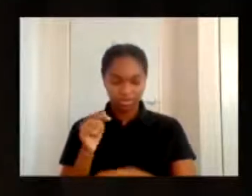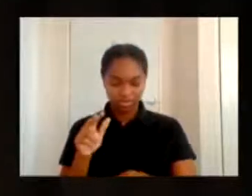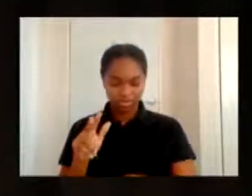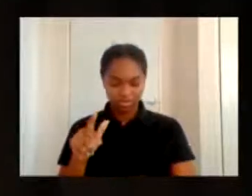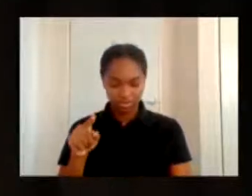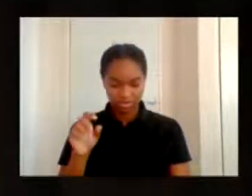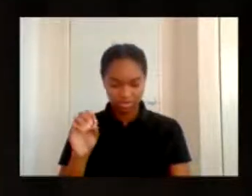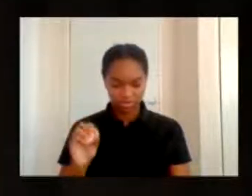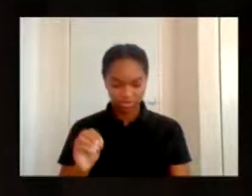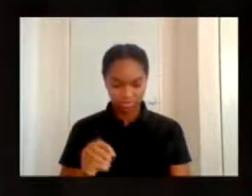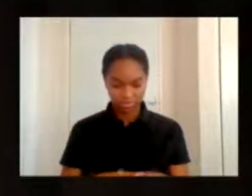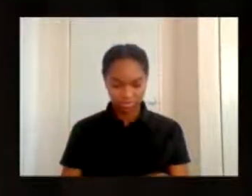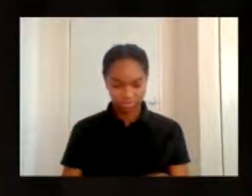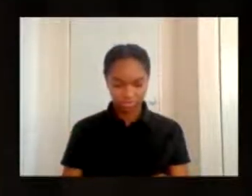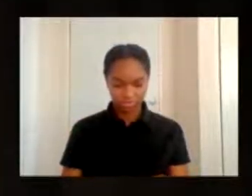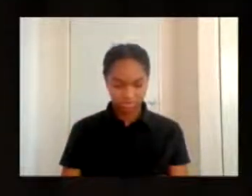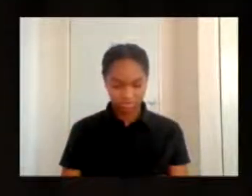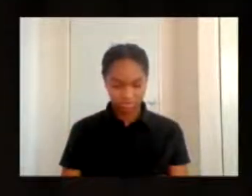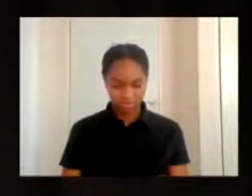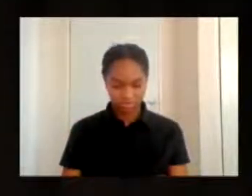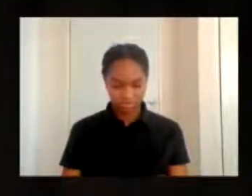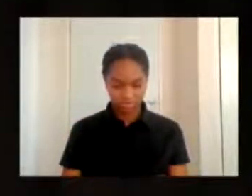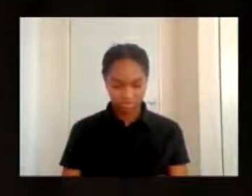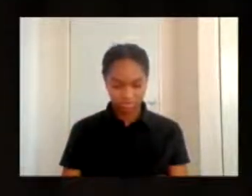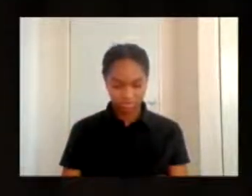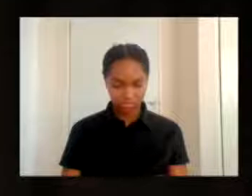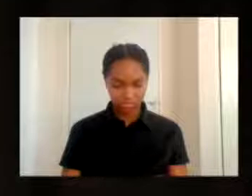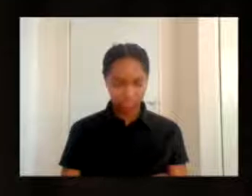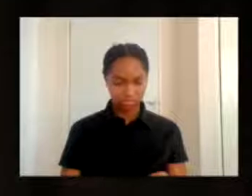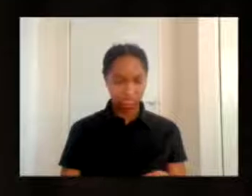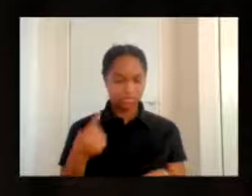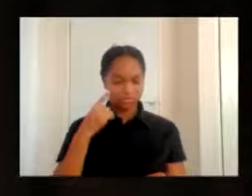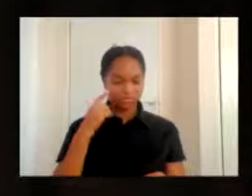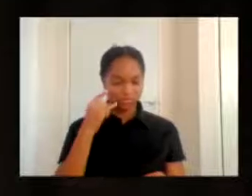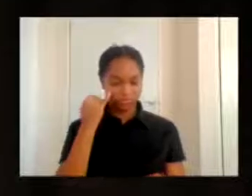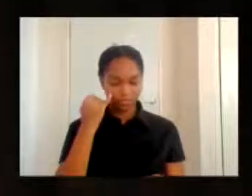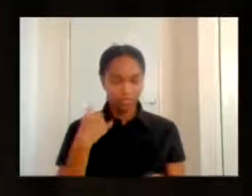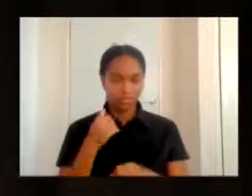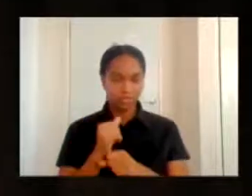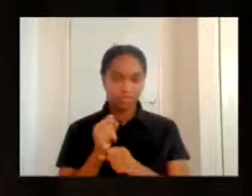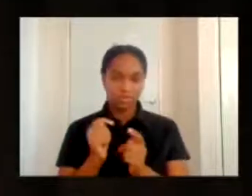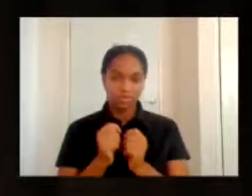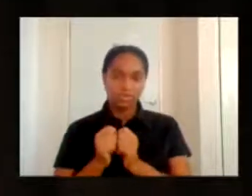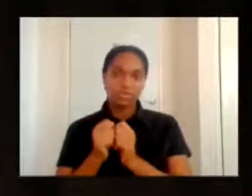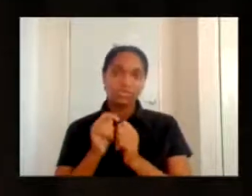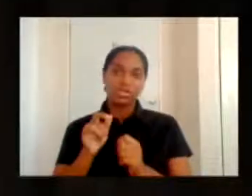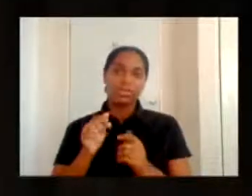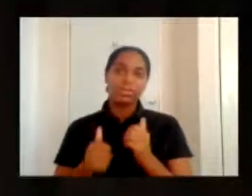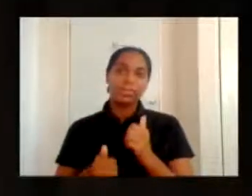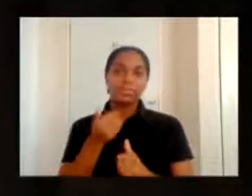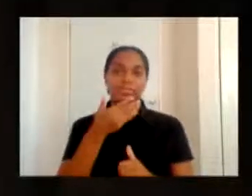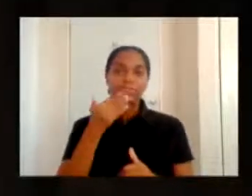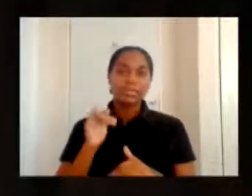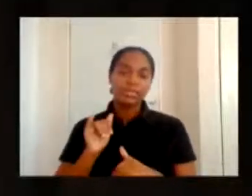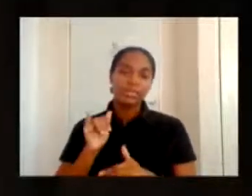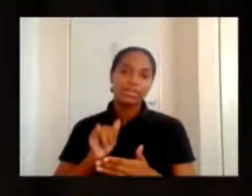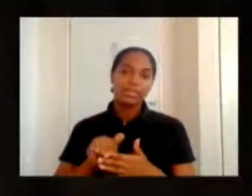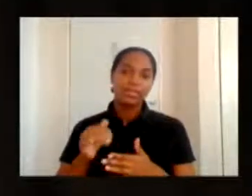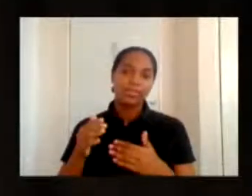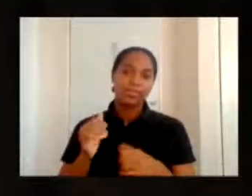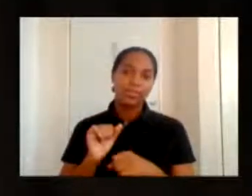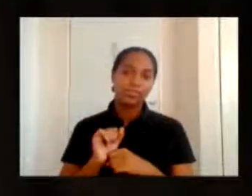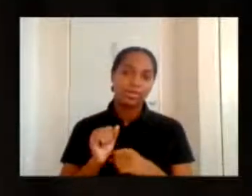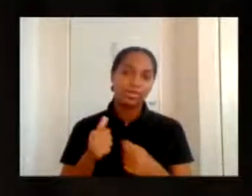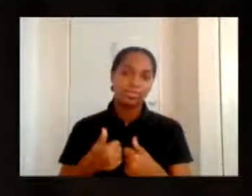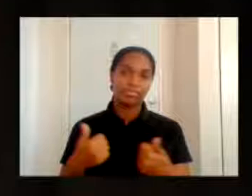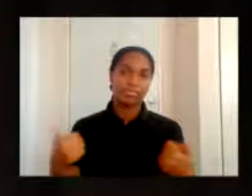that broadcasters, if they work together, that was much better than working apart. And if